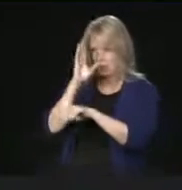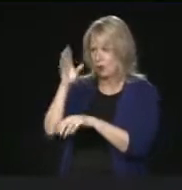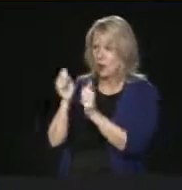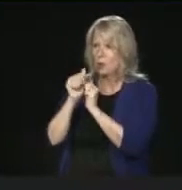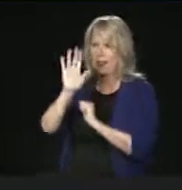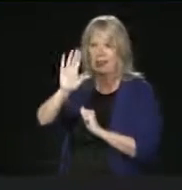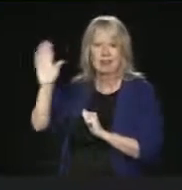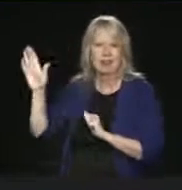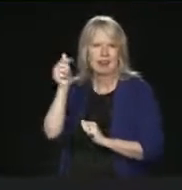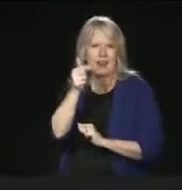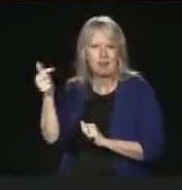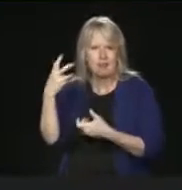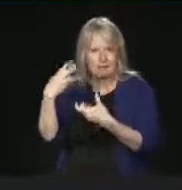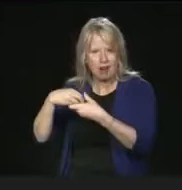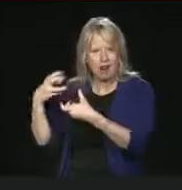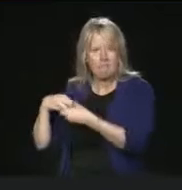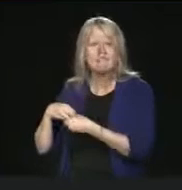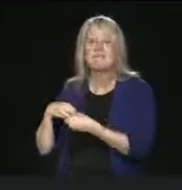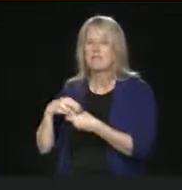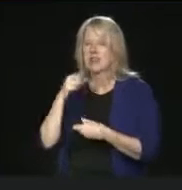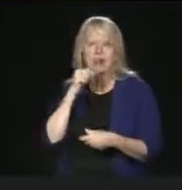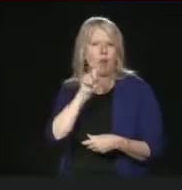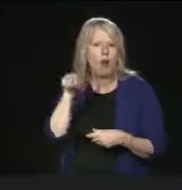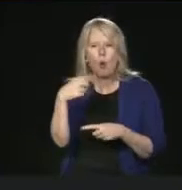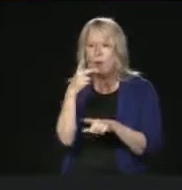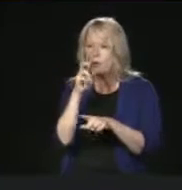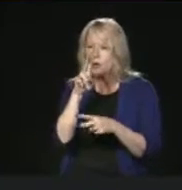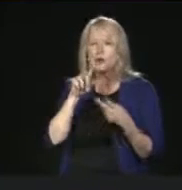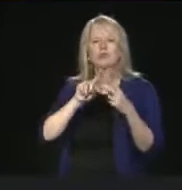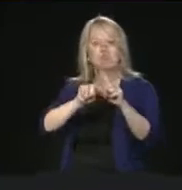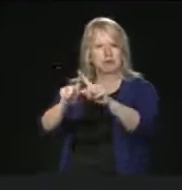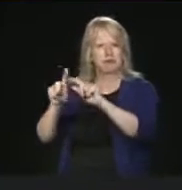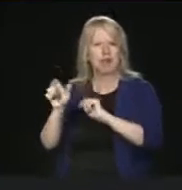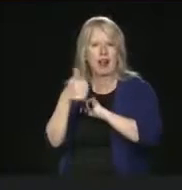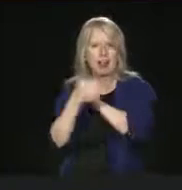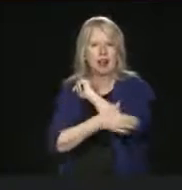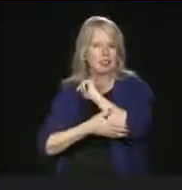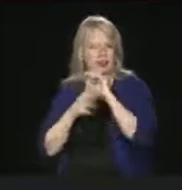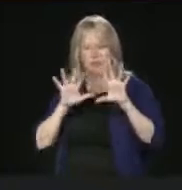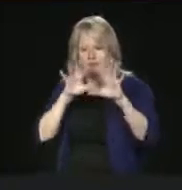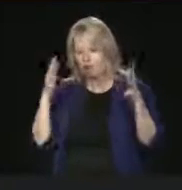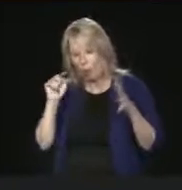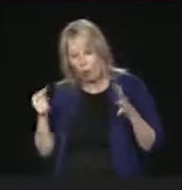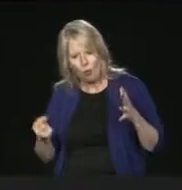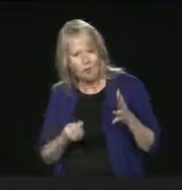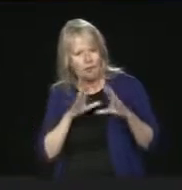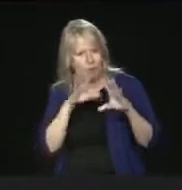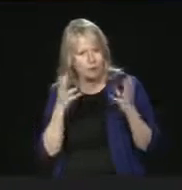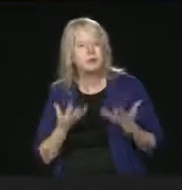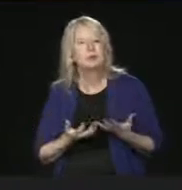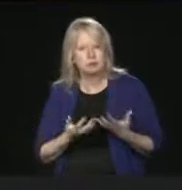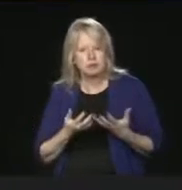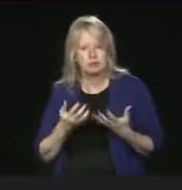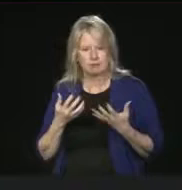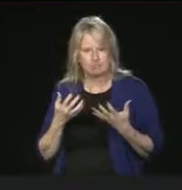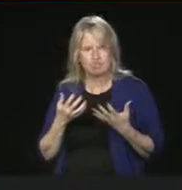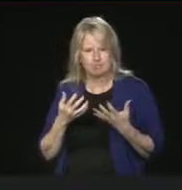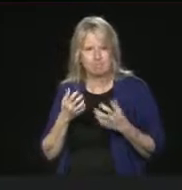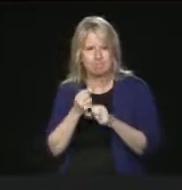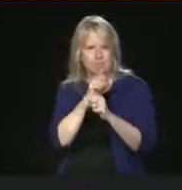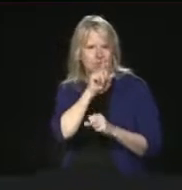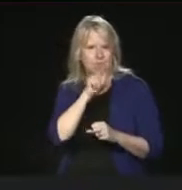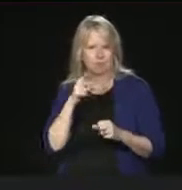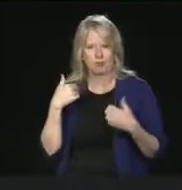the governments in Peru and Spain and right around the world to ensure that we